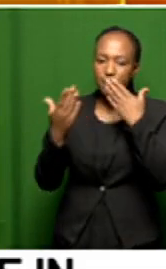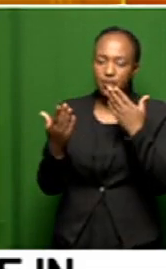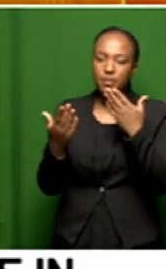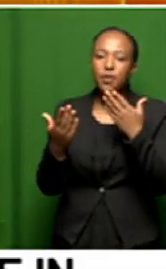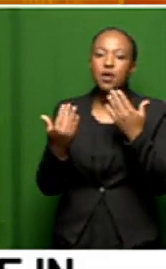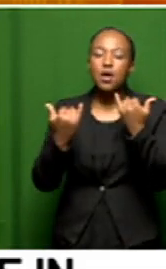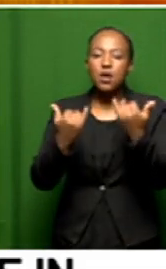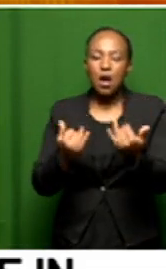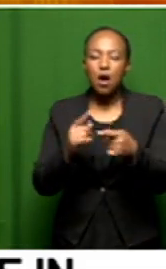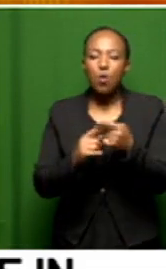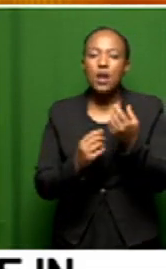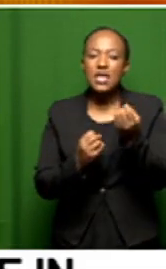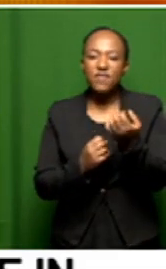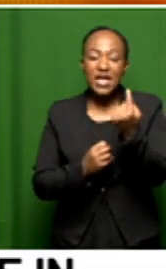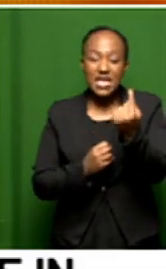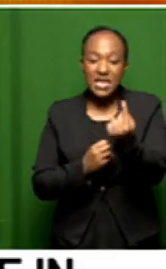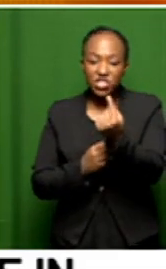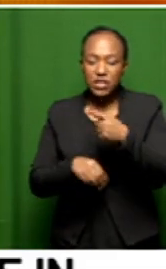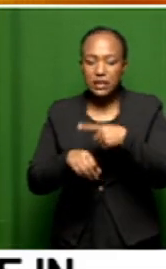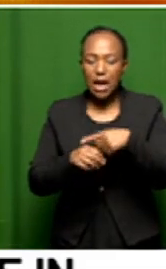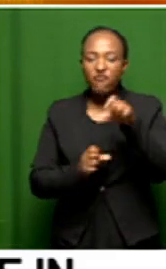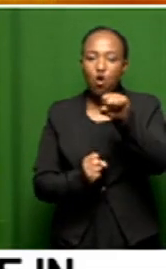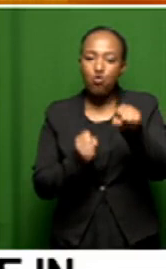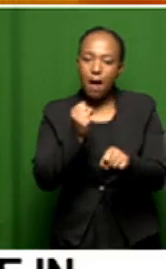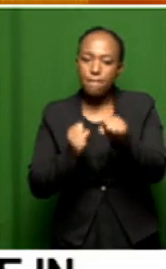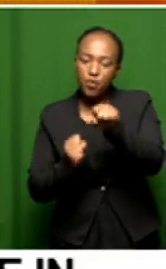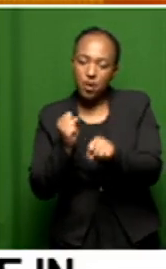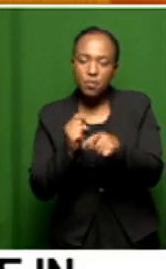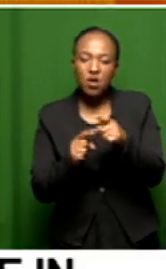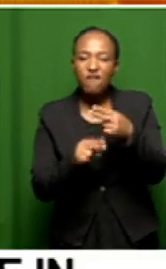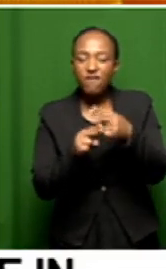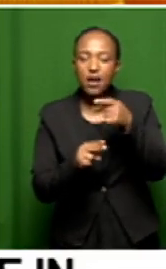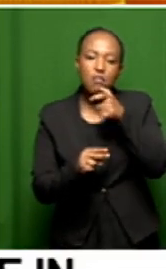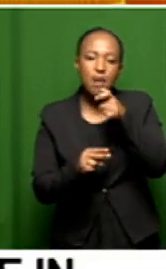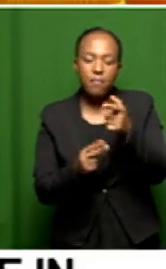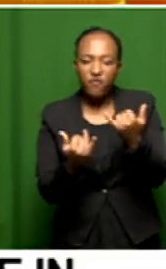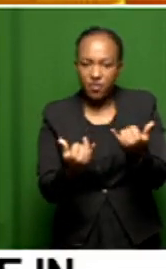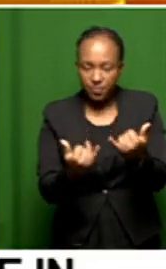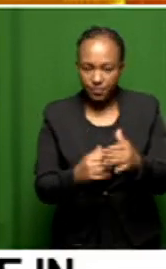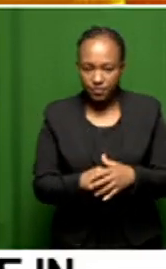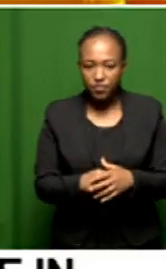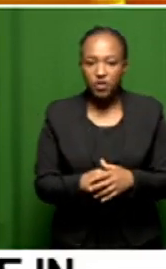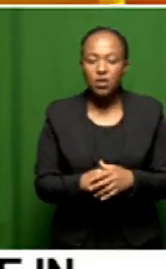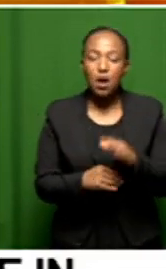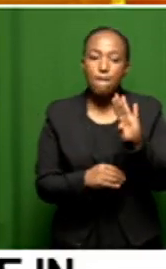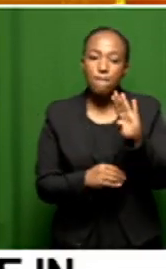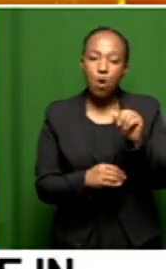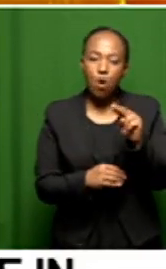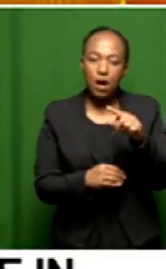you just an opportunity very briefly to wrap up, and give us your final sentiments. You can start,